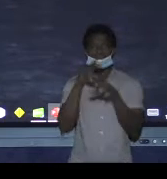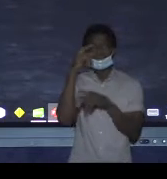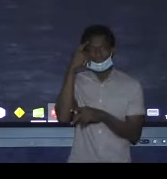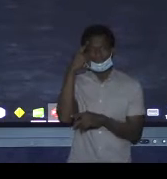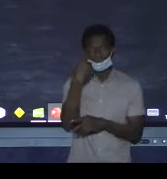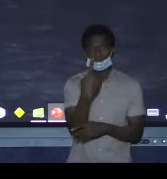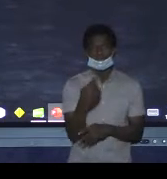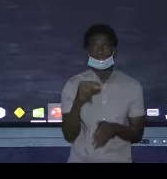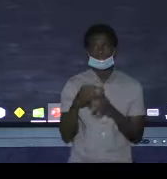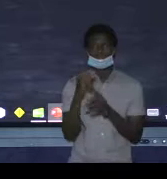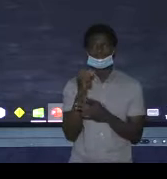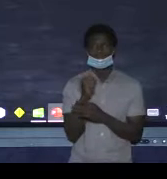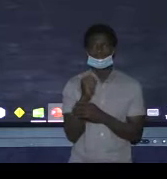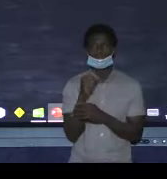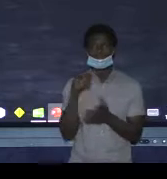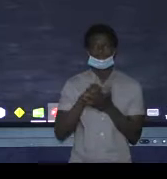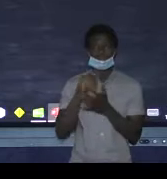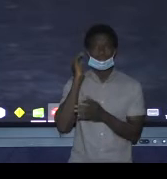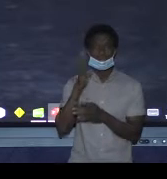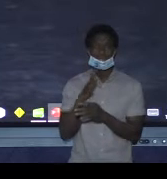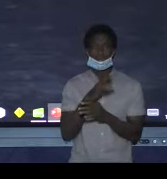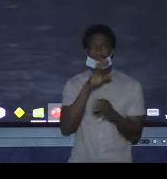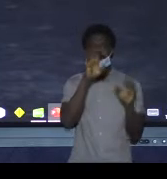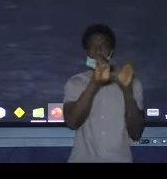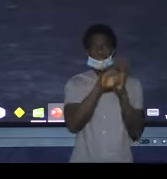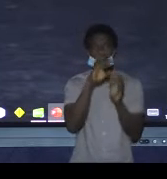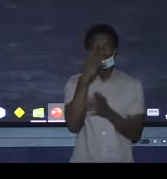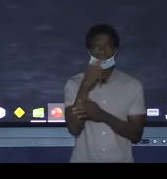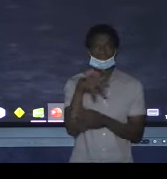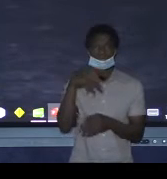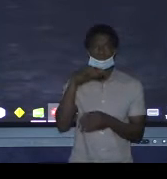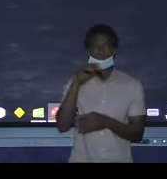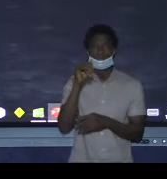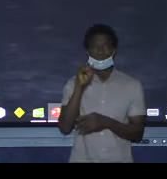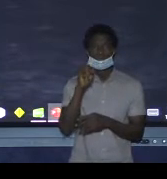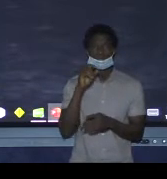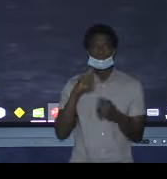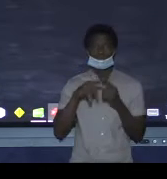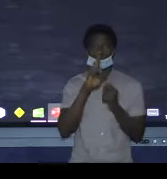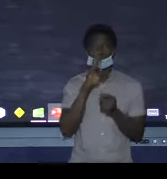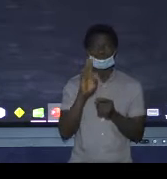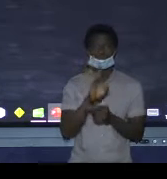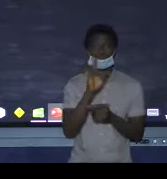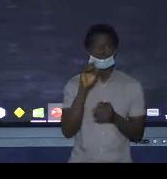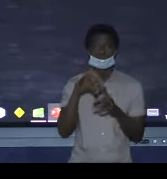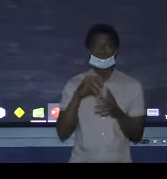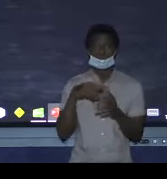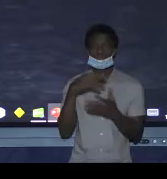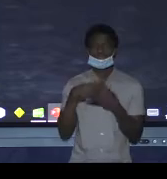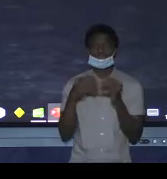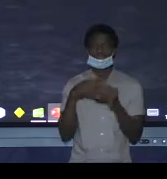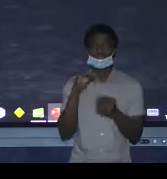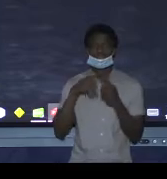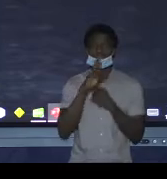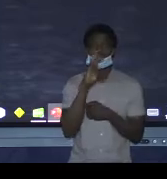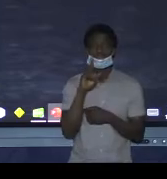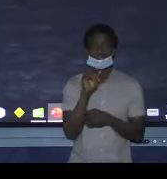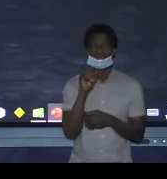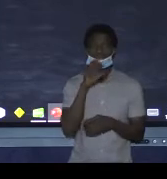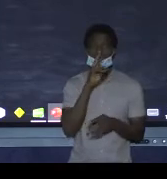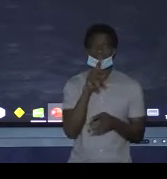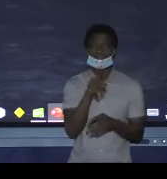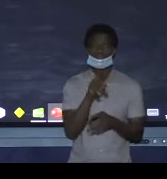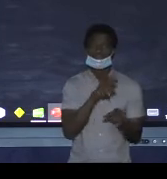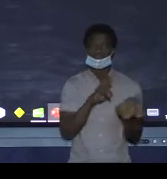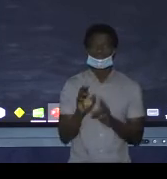to look for single words that will capture the phrases to be used or the sentences to be used. Are